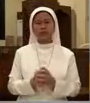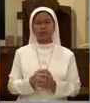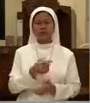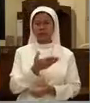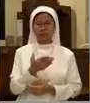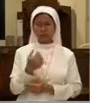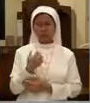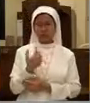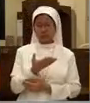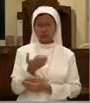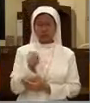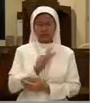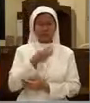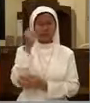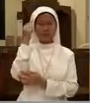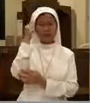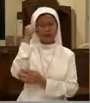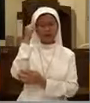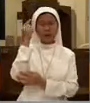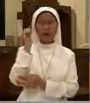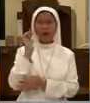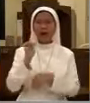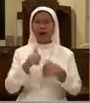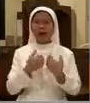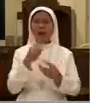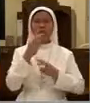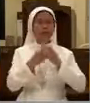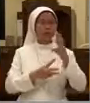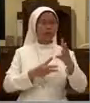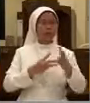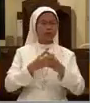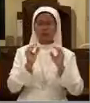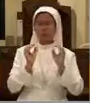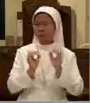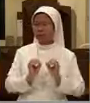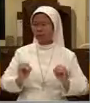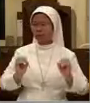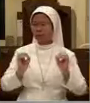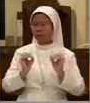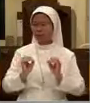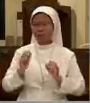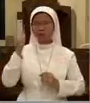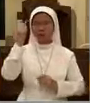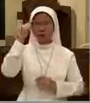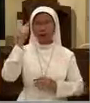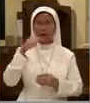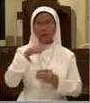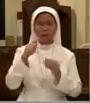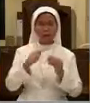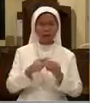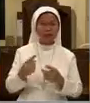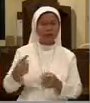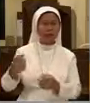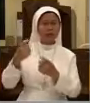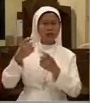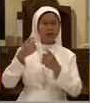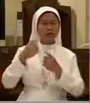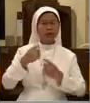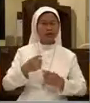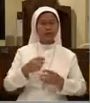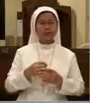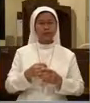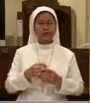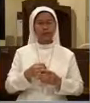Imagine a world where there is no sense of gift. Just to ask